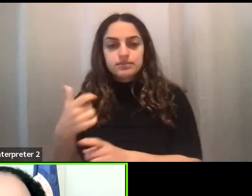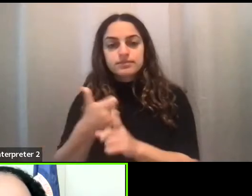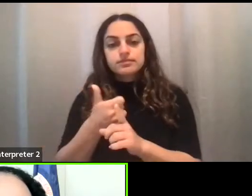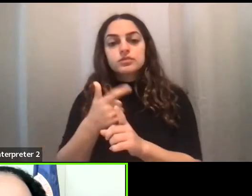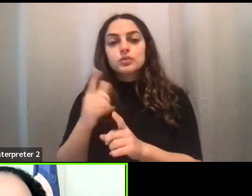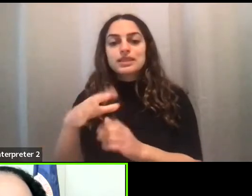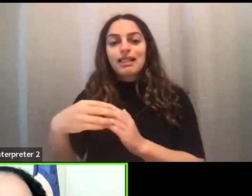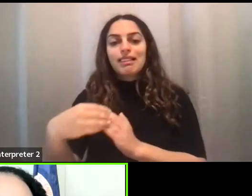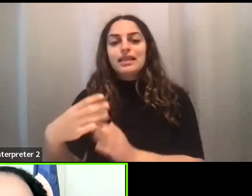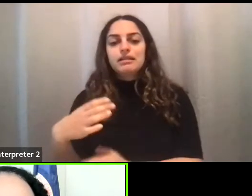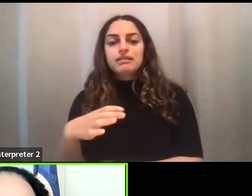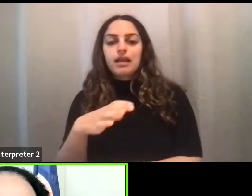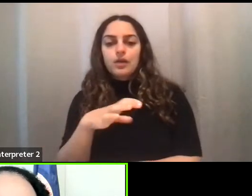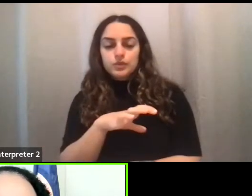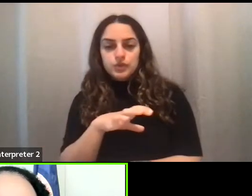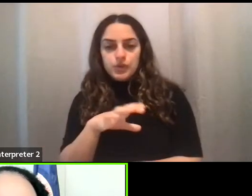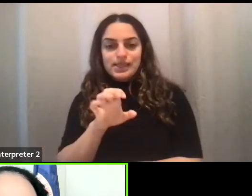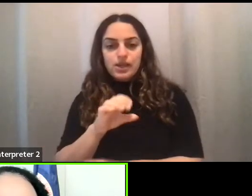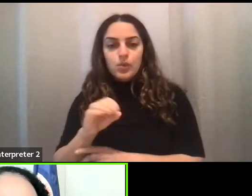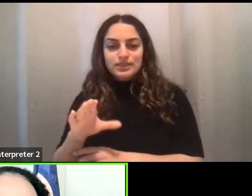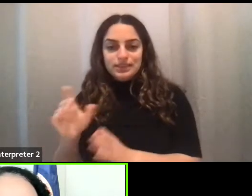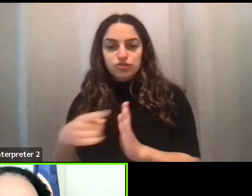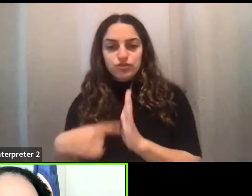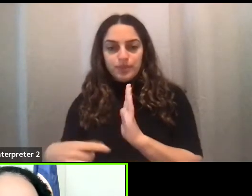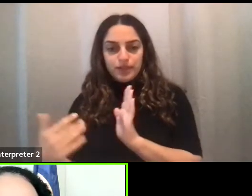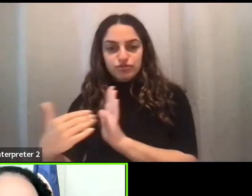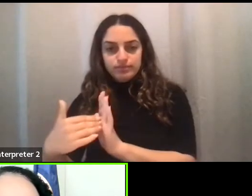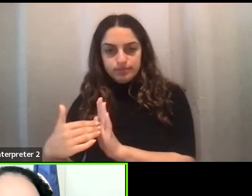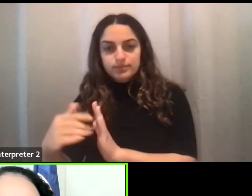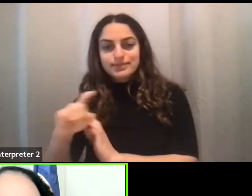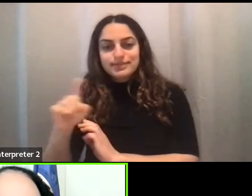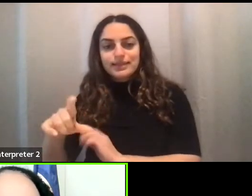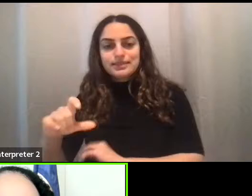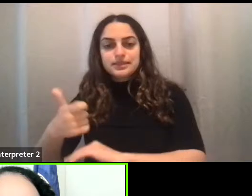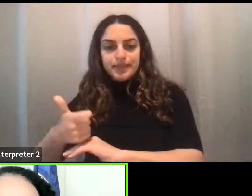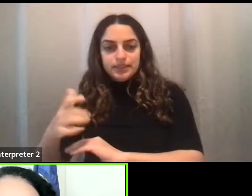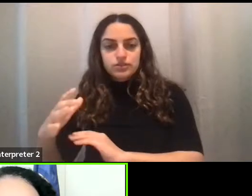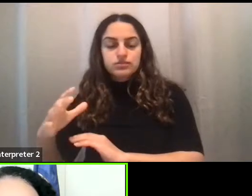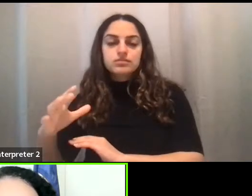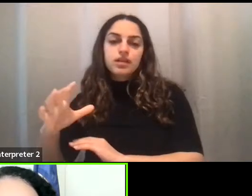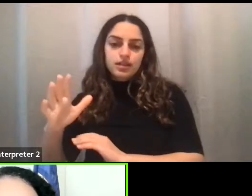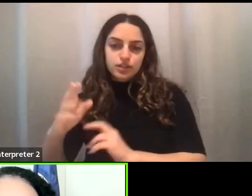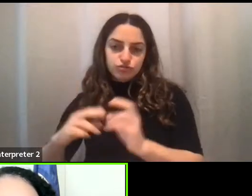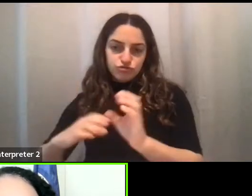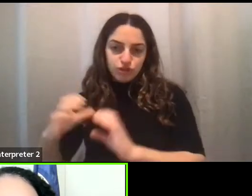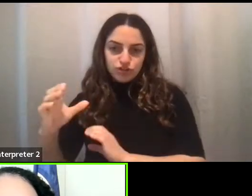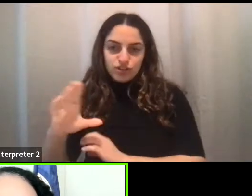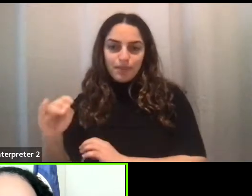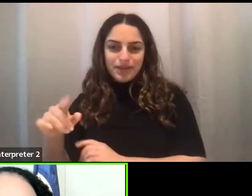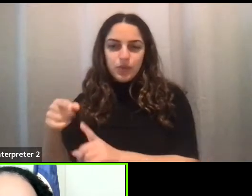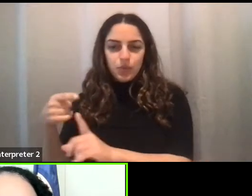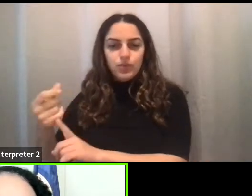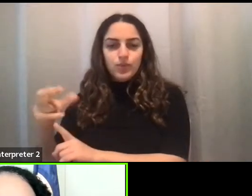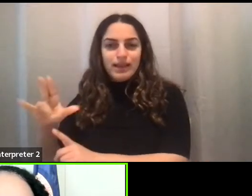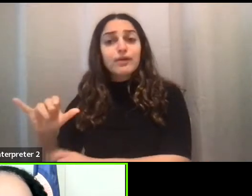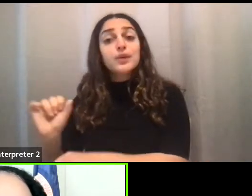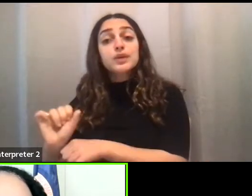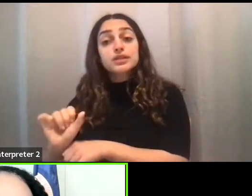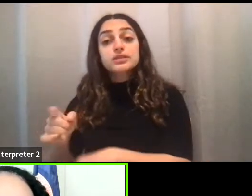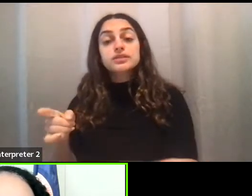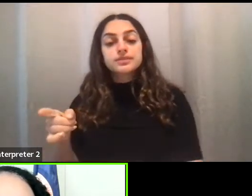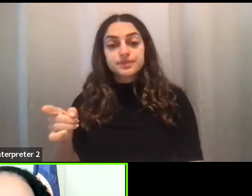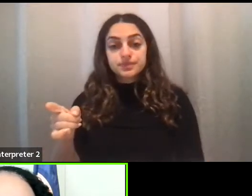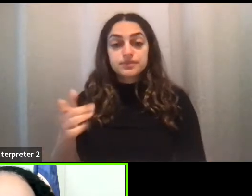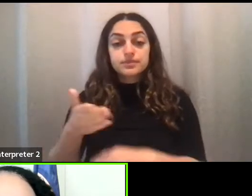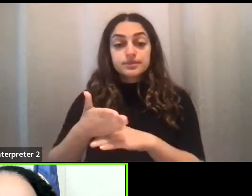counsel in the eoc's discrimination suit against the texas-based construction company where gary worked following them will